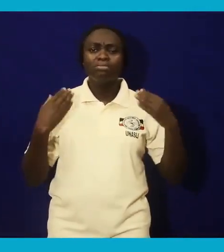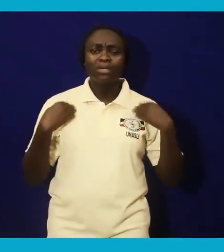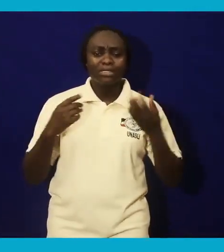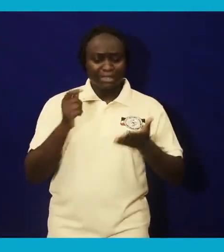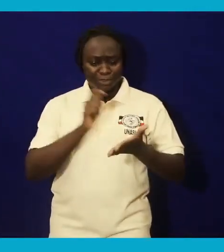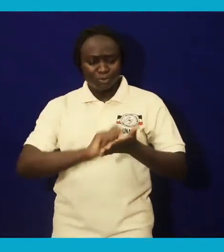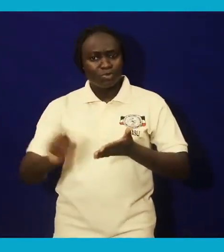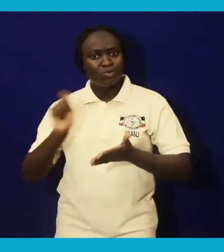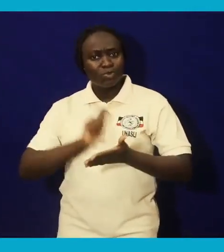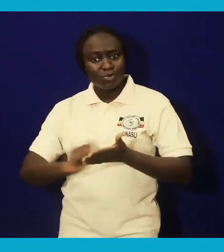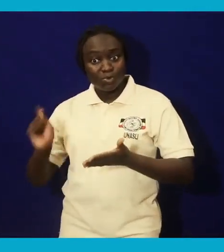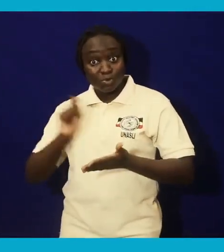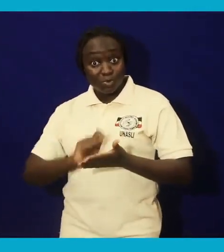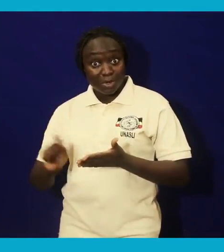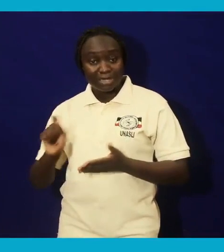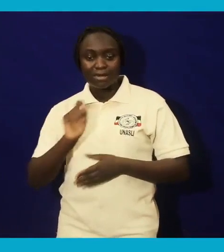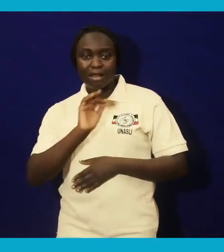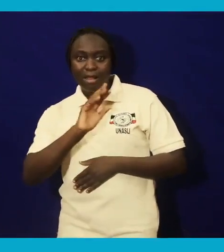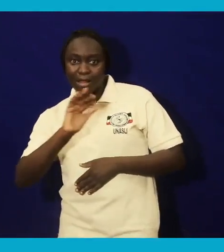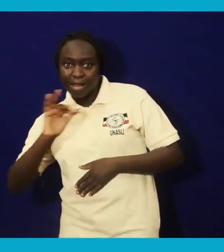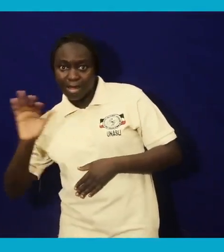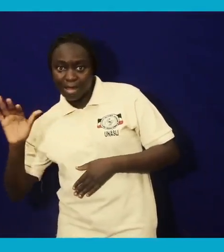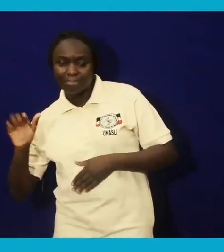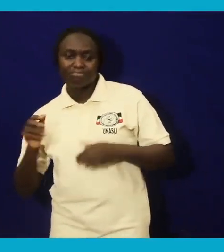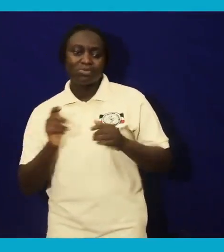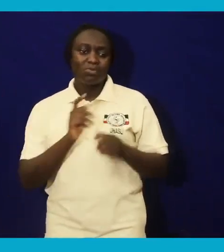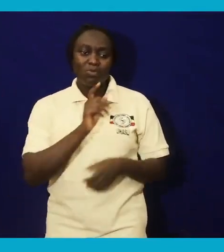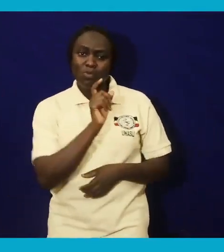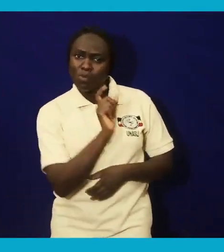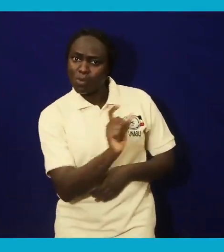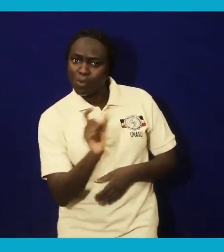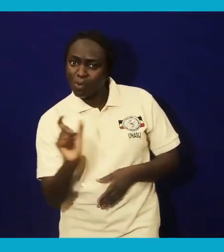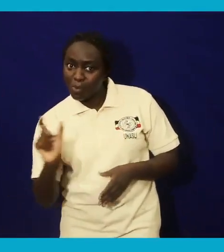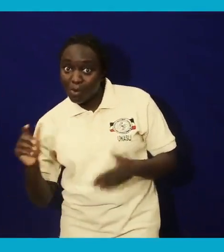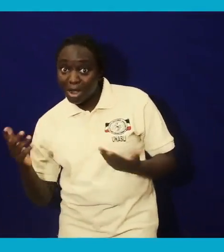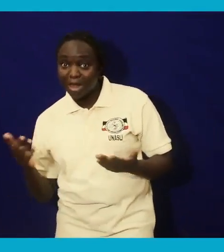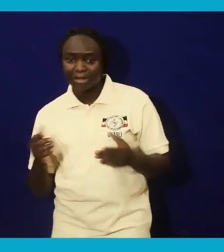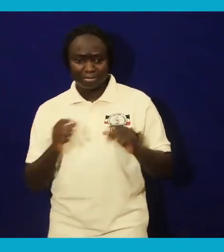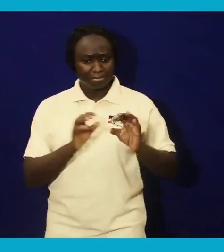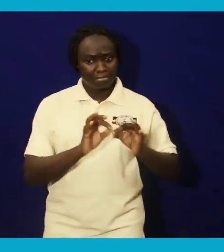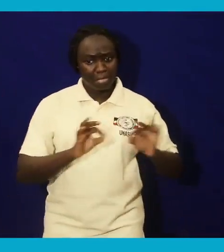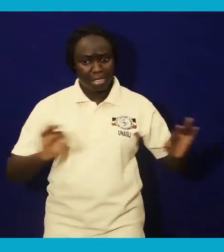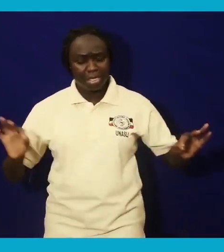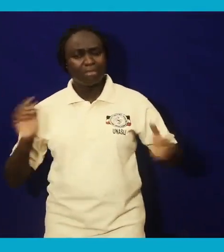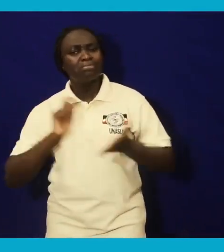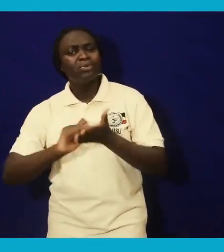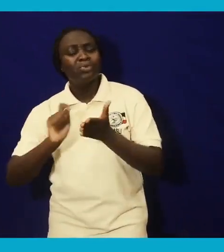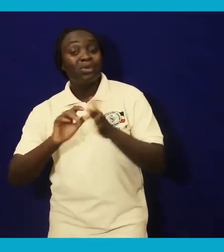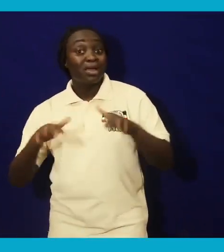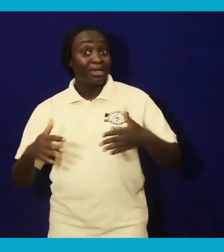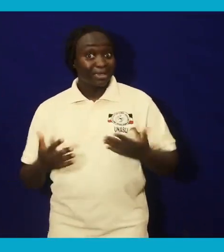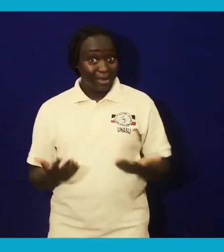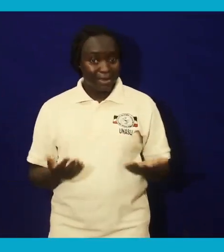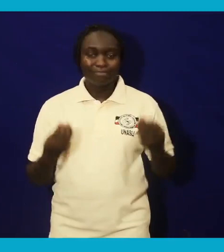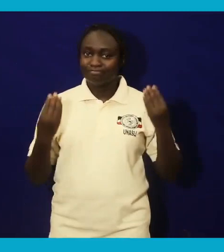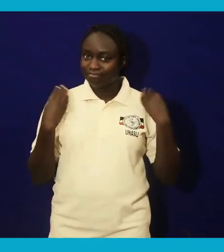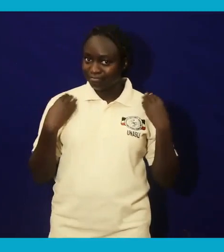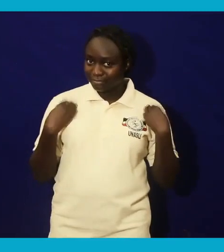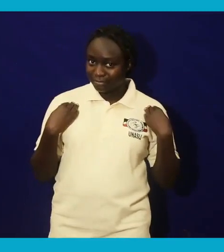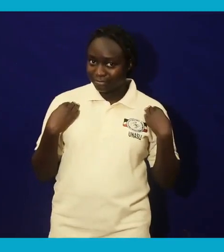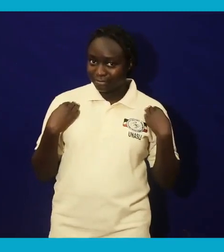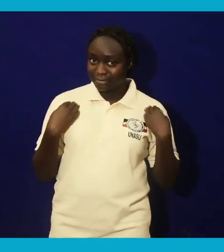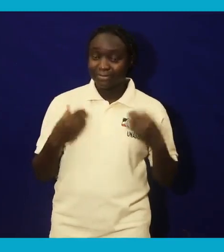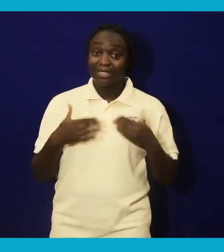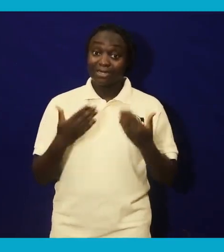practice writing the letters and the words and the sentences. But before